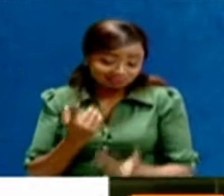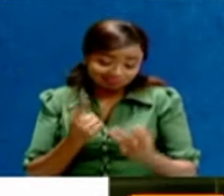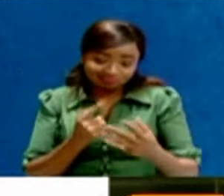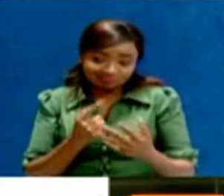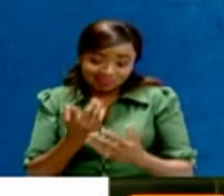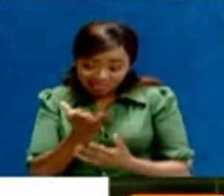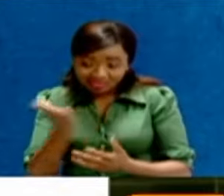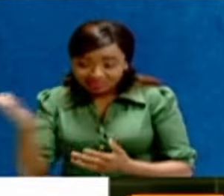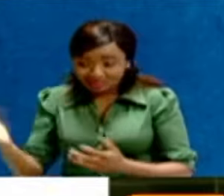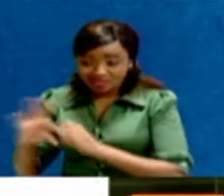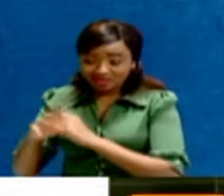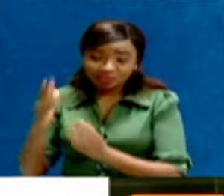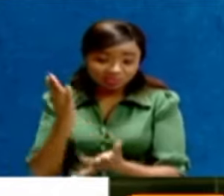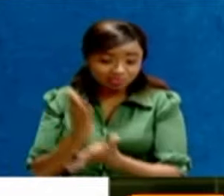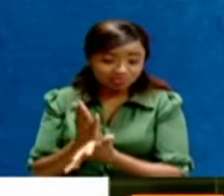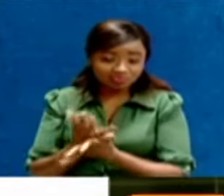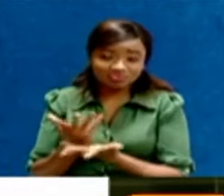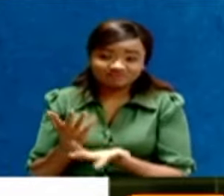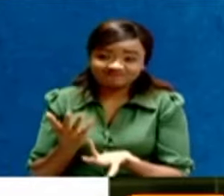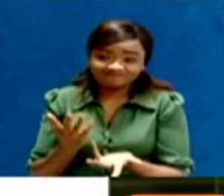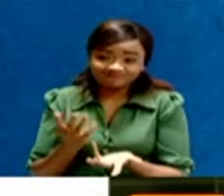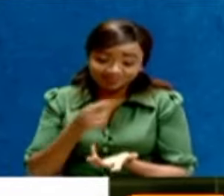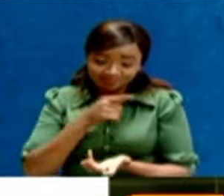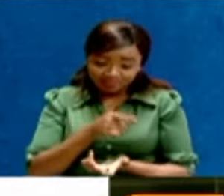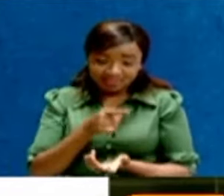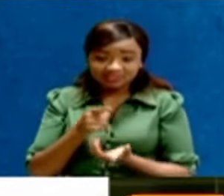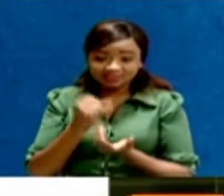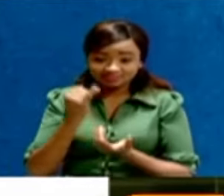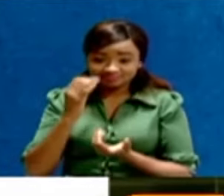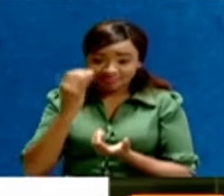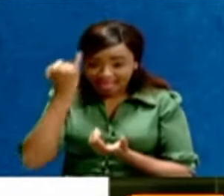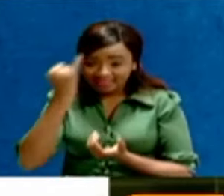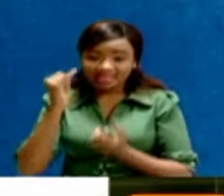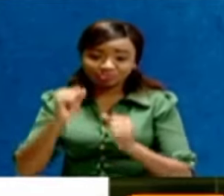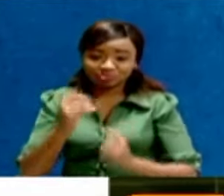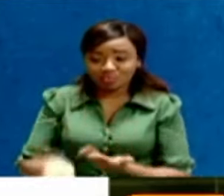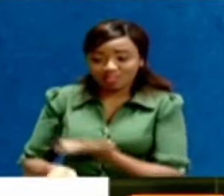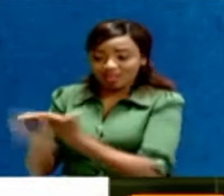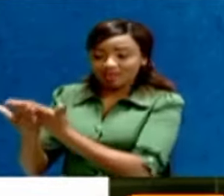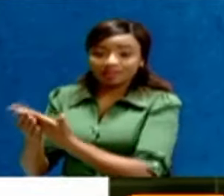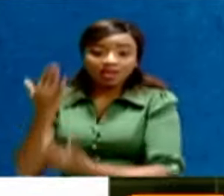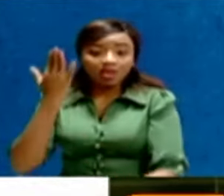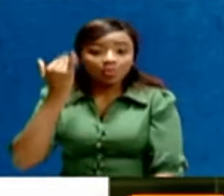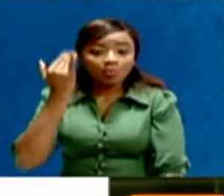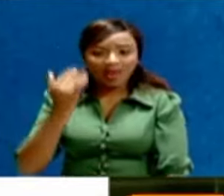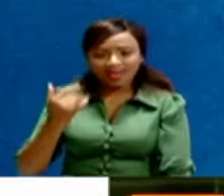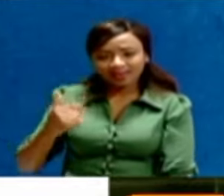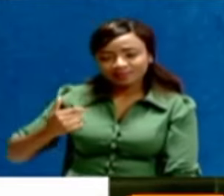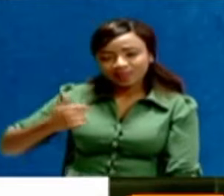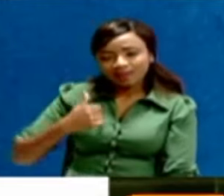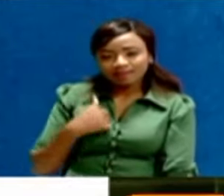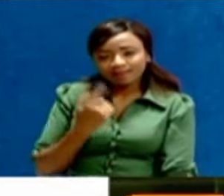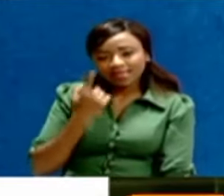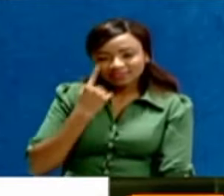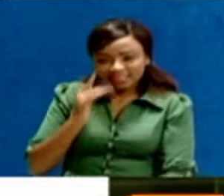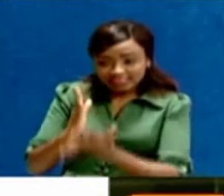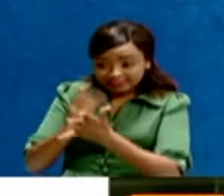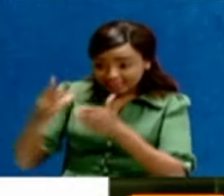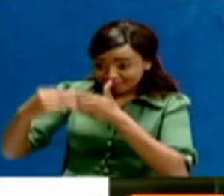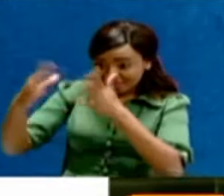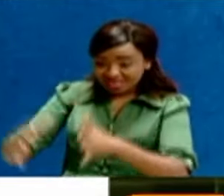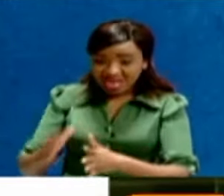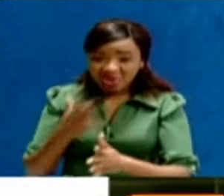counties who, which somehow this formula would have favored. Because people are, I can see some leaders who